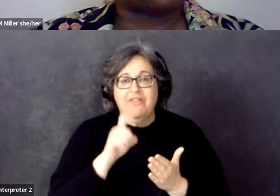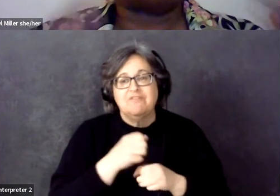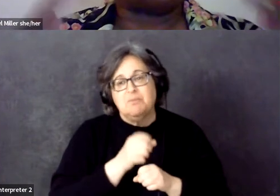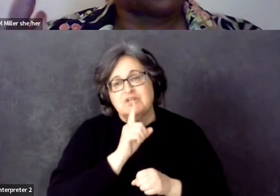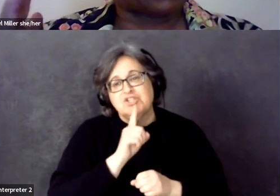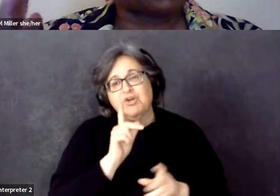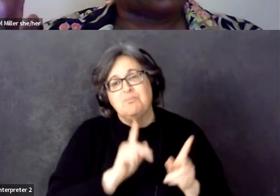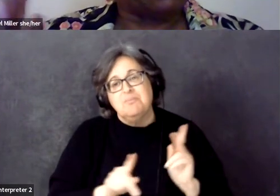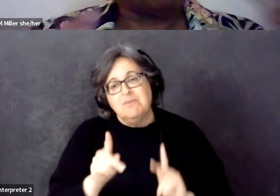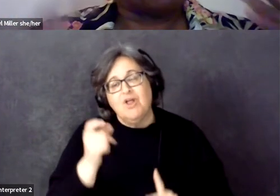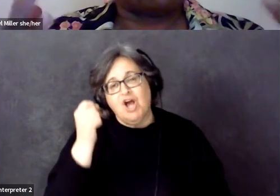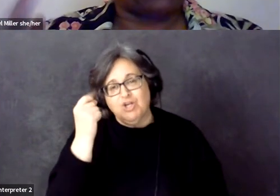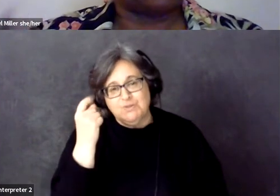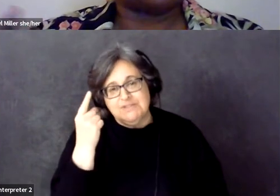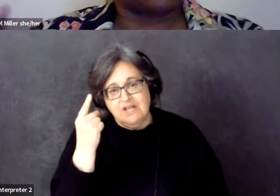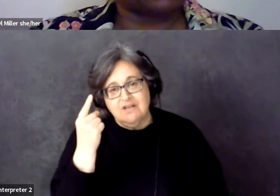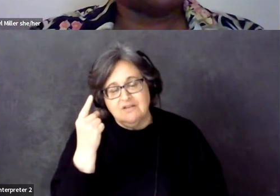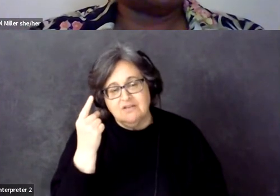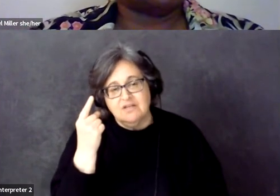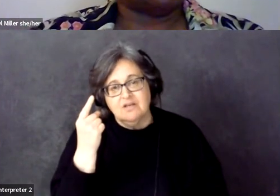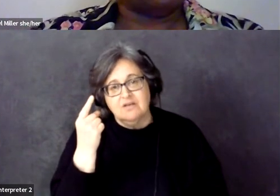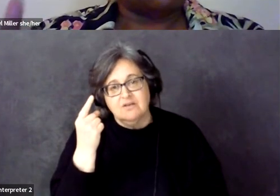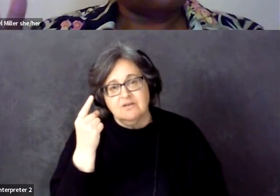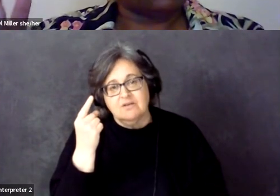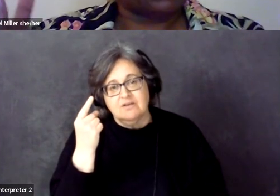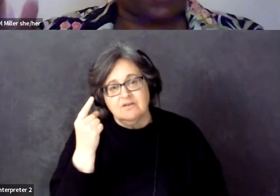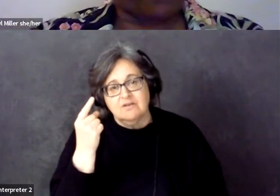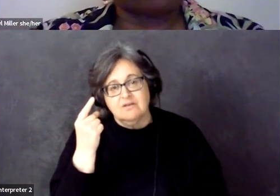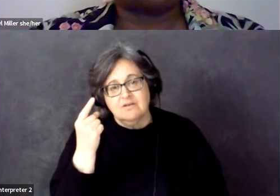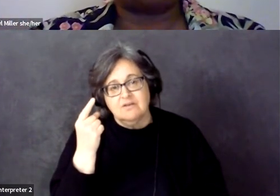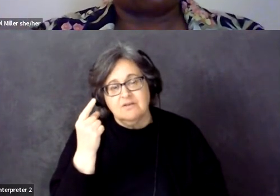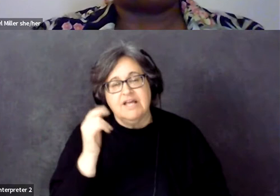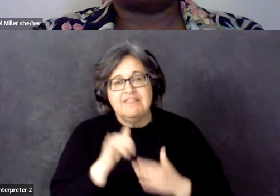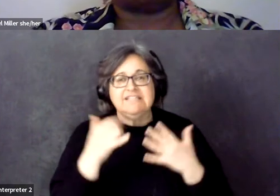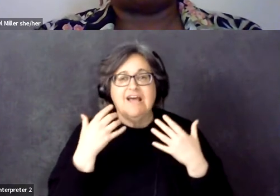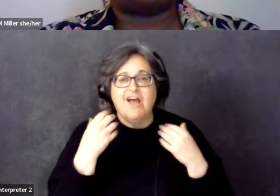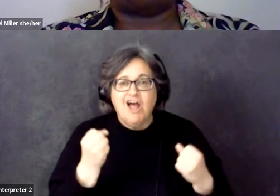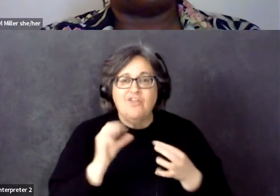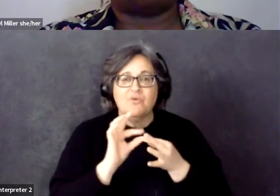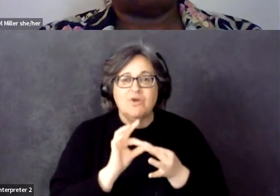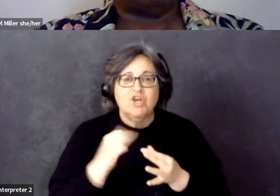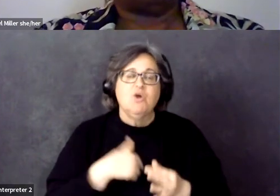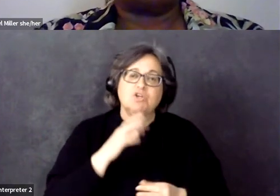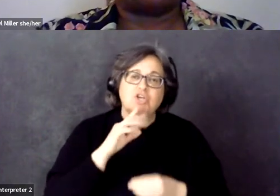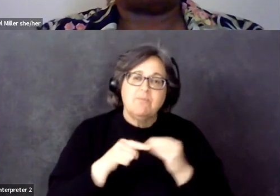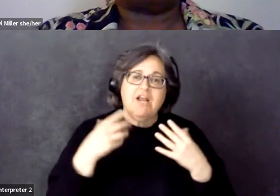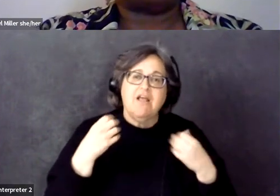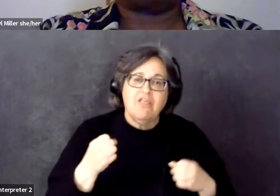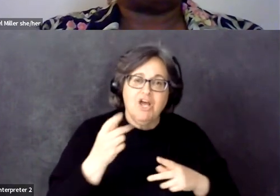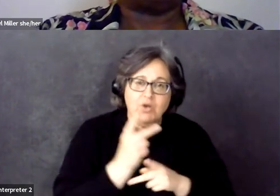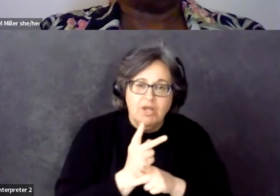people understand that this is health. We're talking about healthcare.